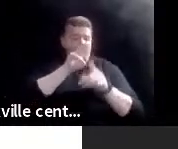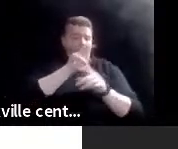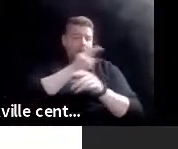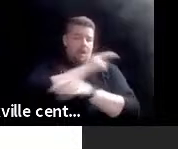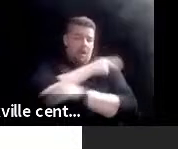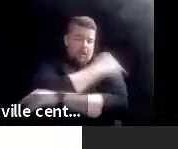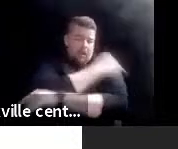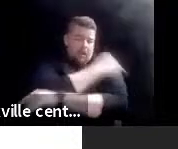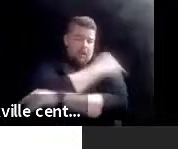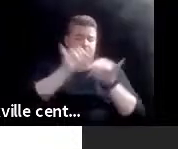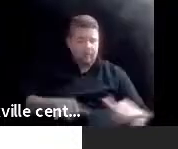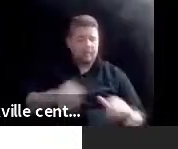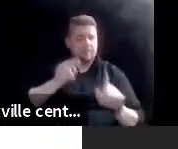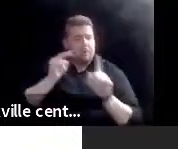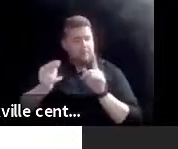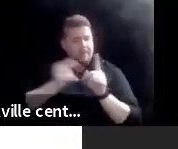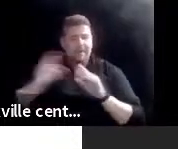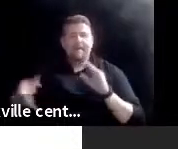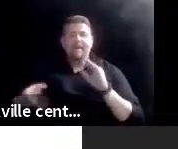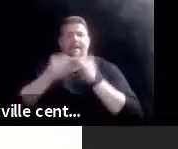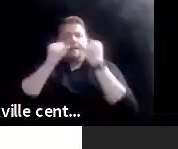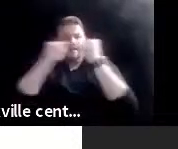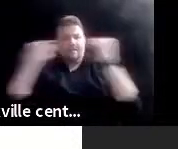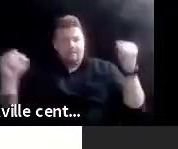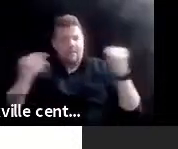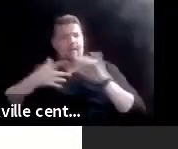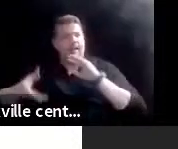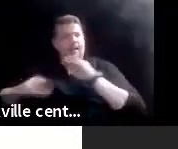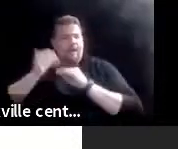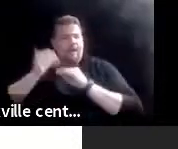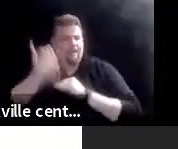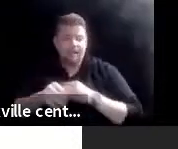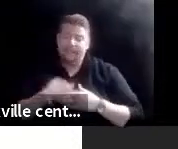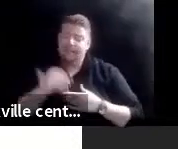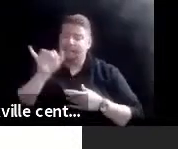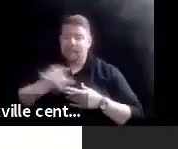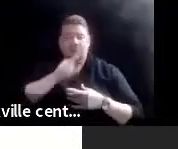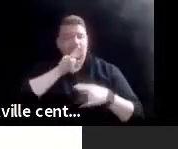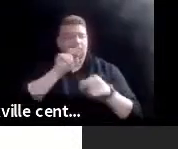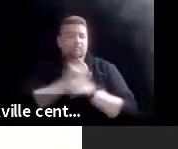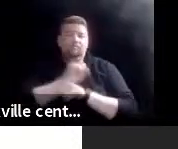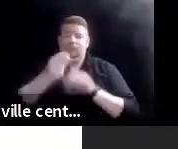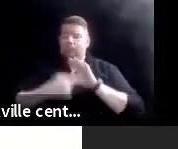that additional line added. And certainly all this shows that